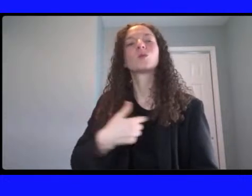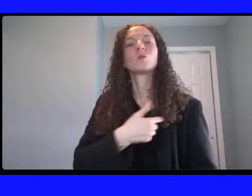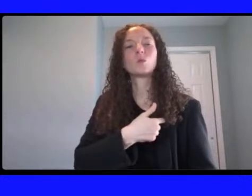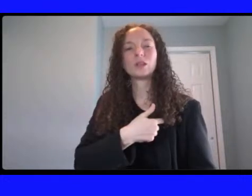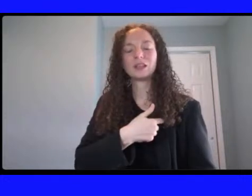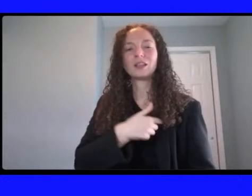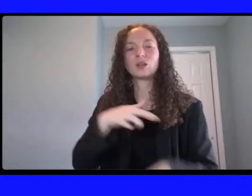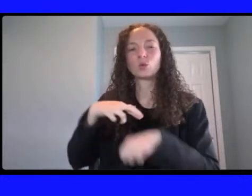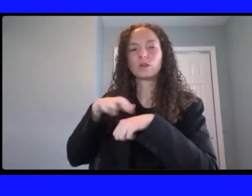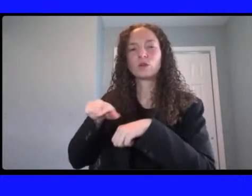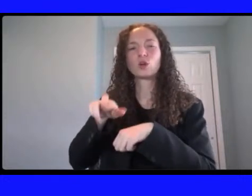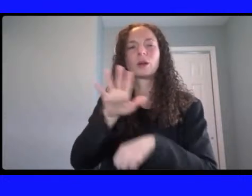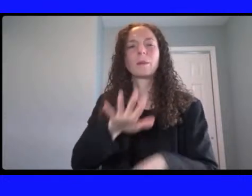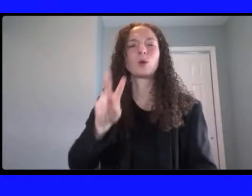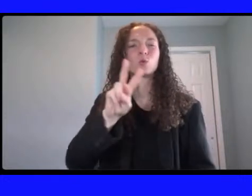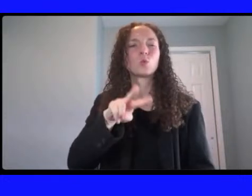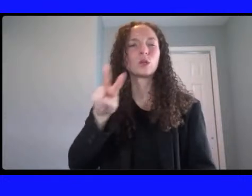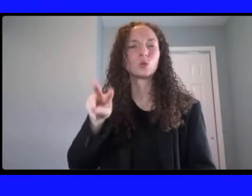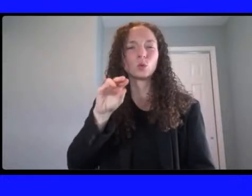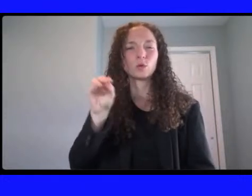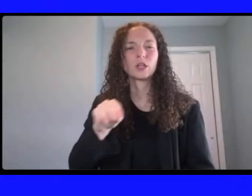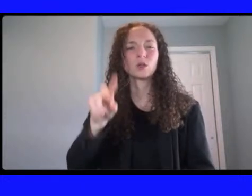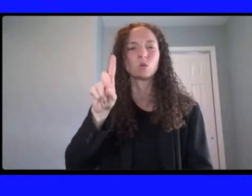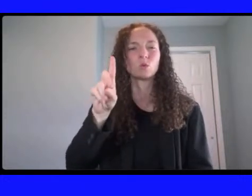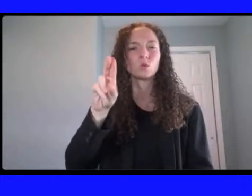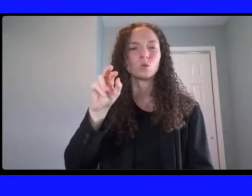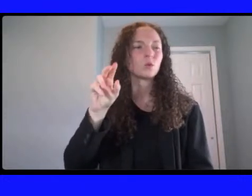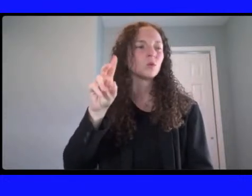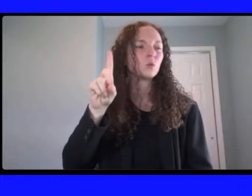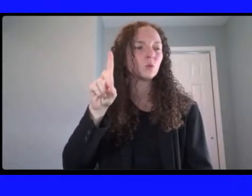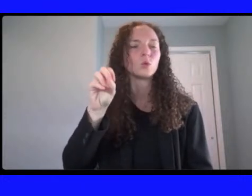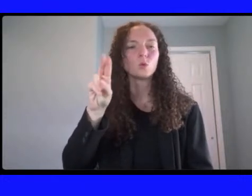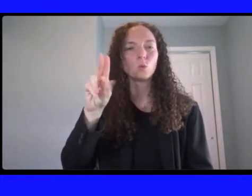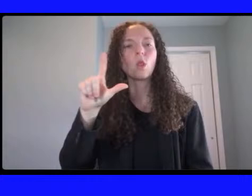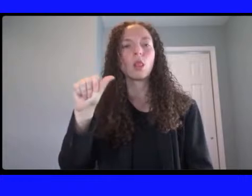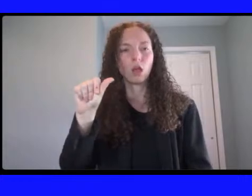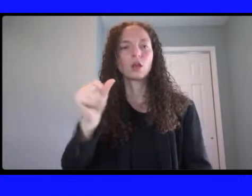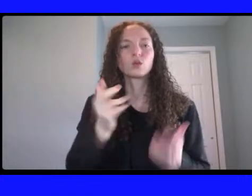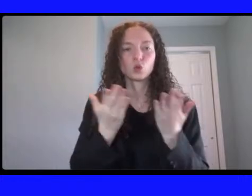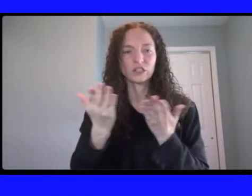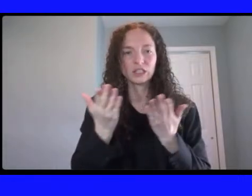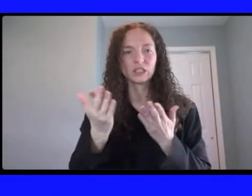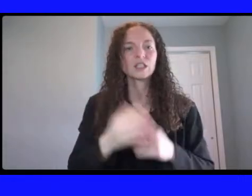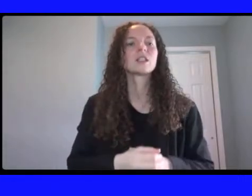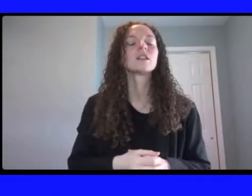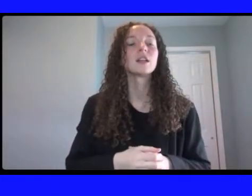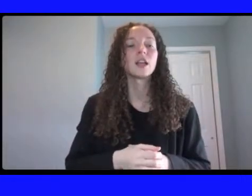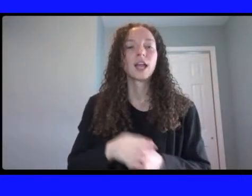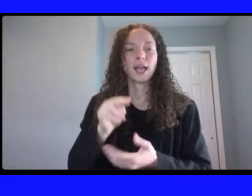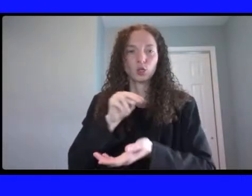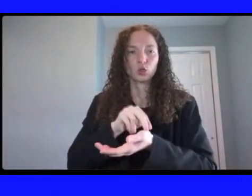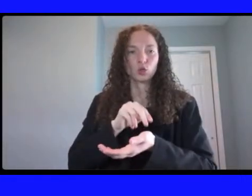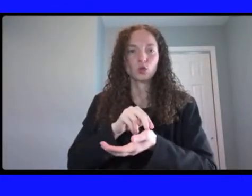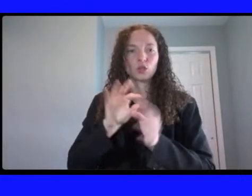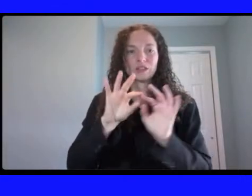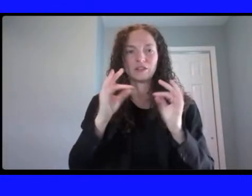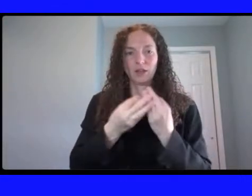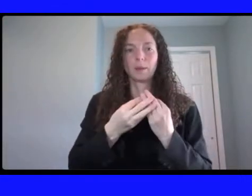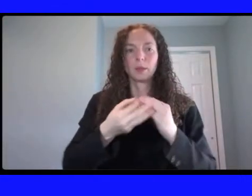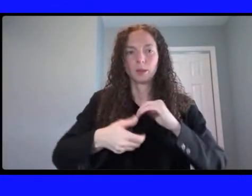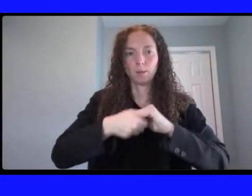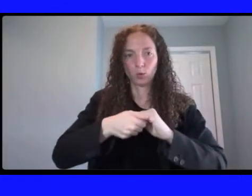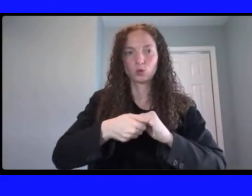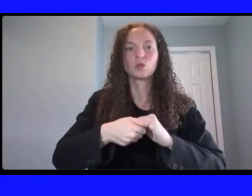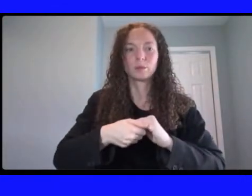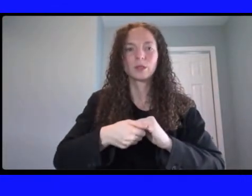WIC referrals, and as well as you can see, all the other ones that